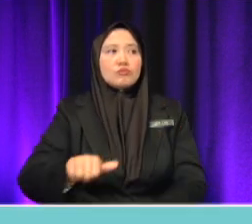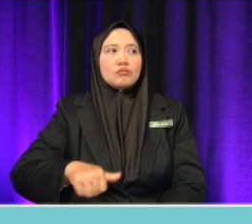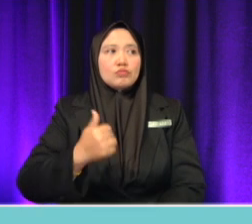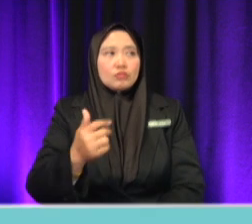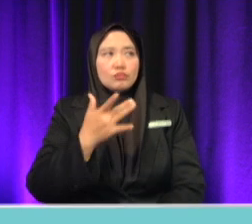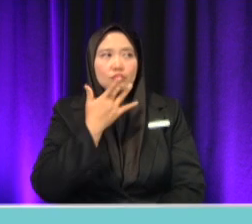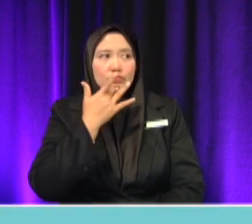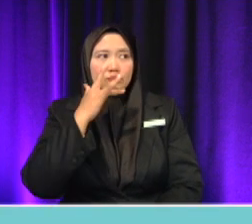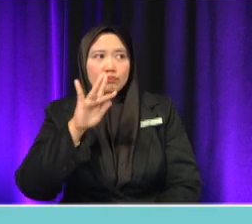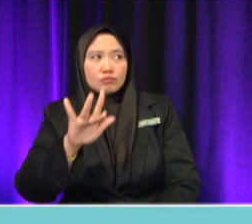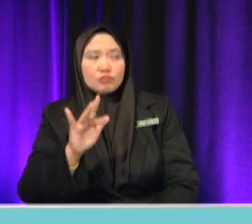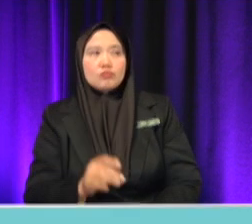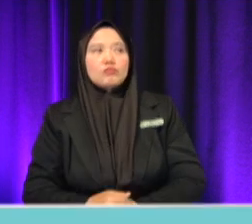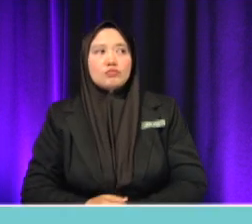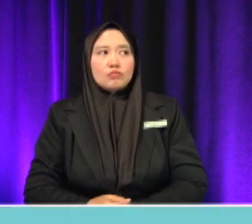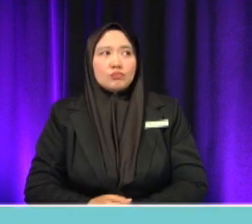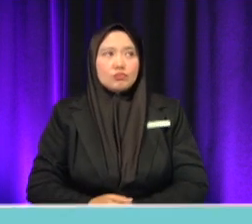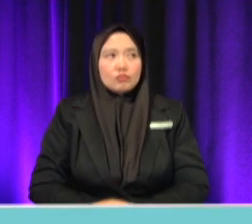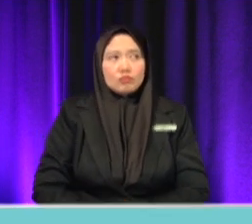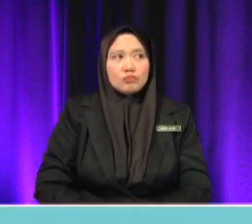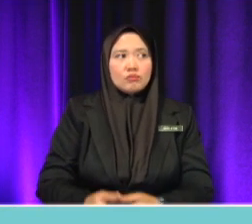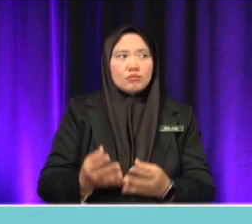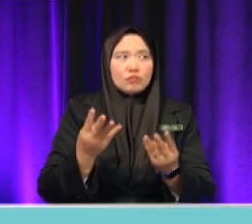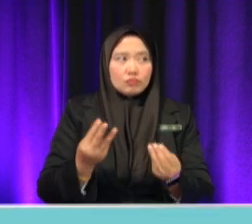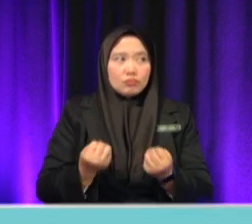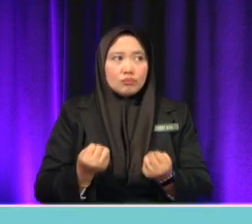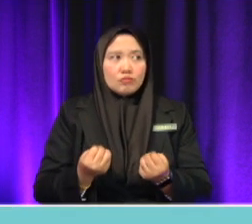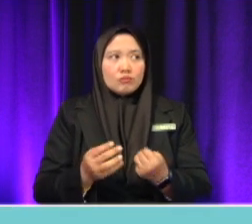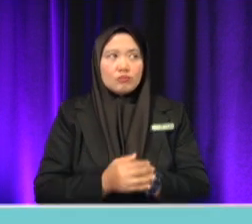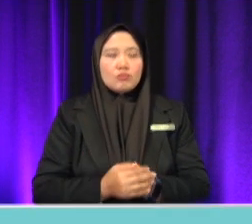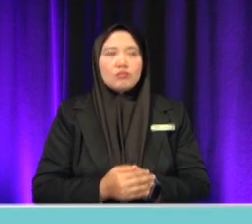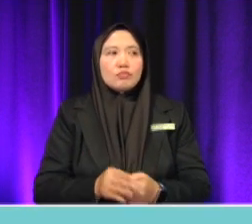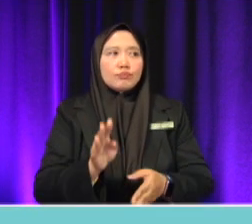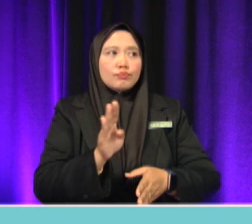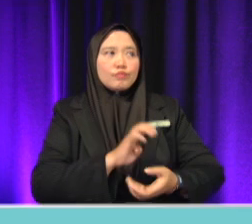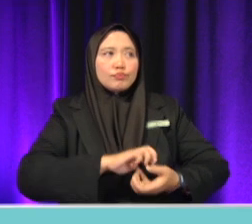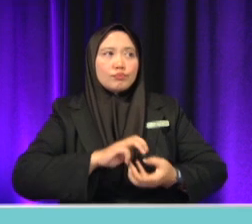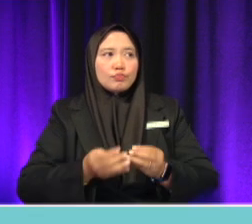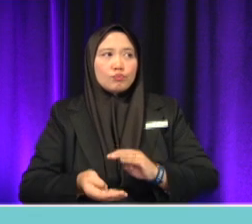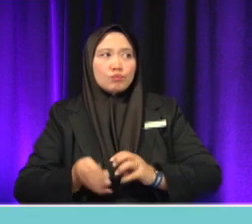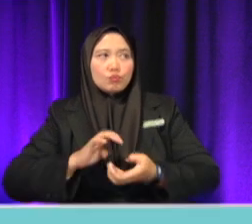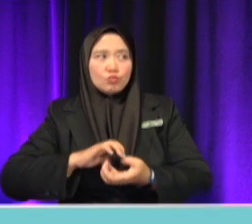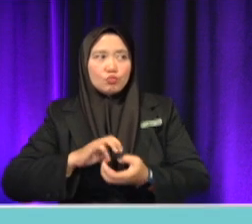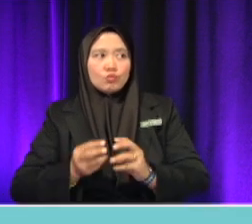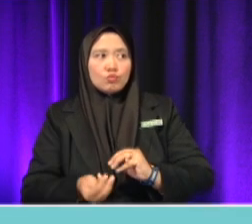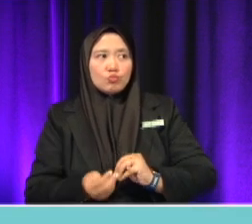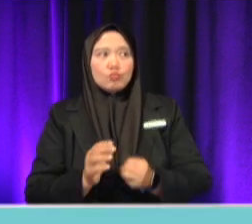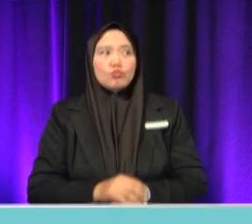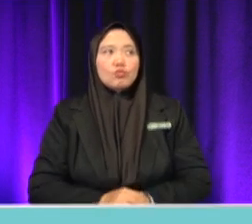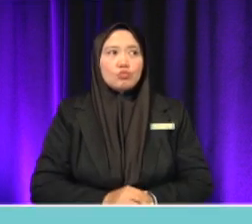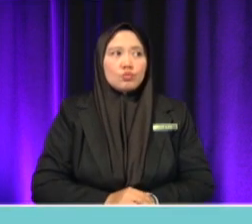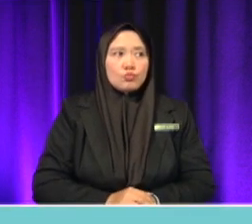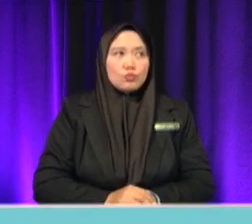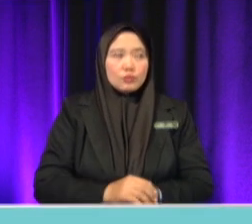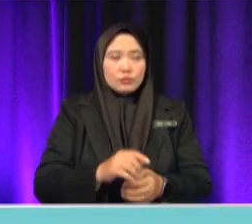jars like ladybugs and asking businesses in her town to put some small change in them. By the age of 10, she had